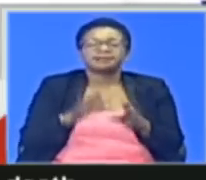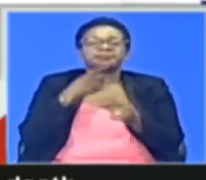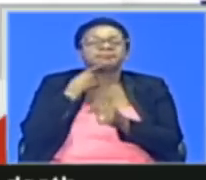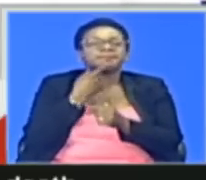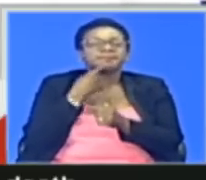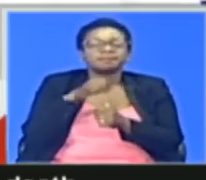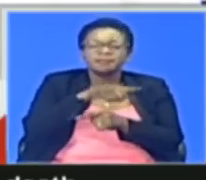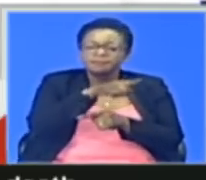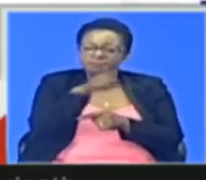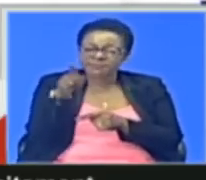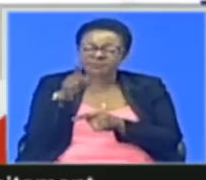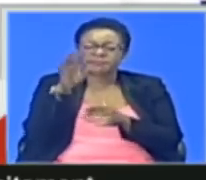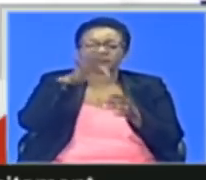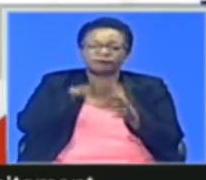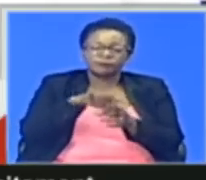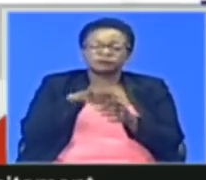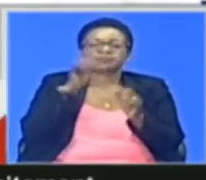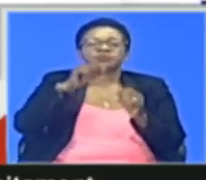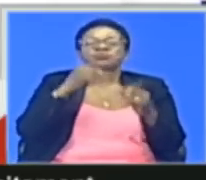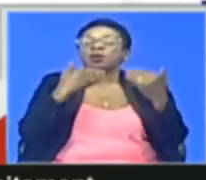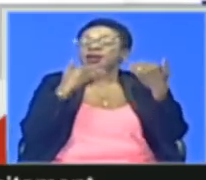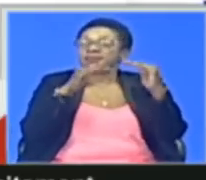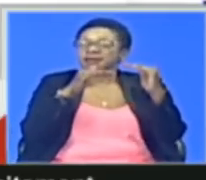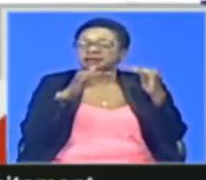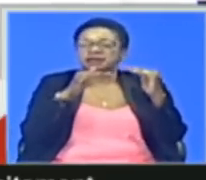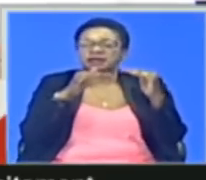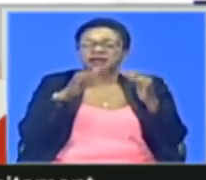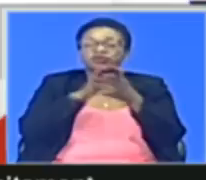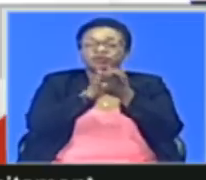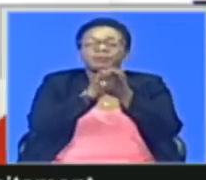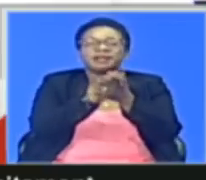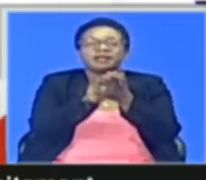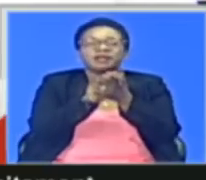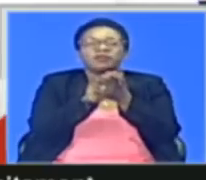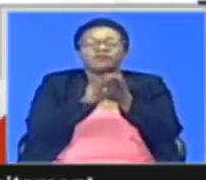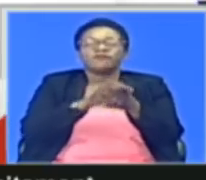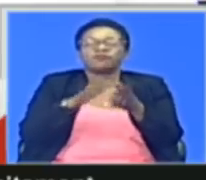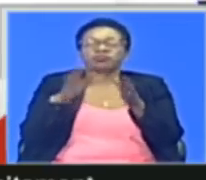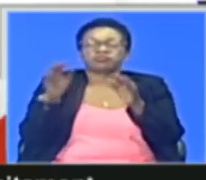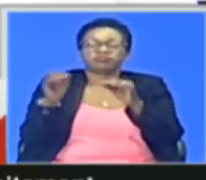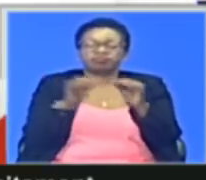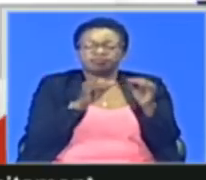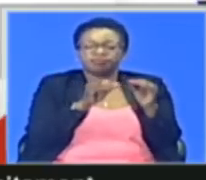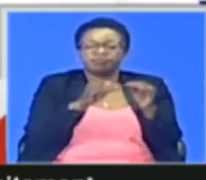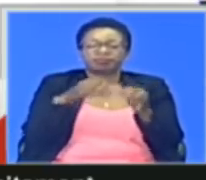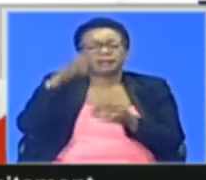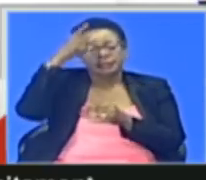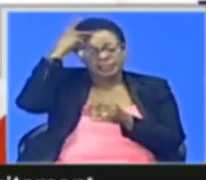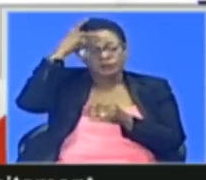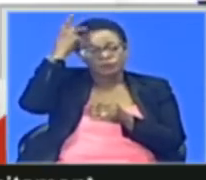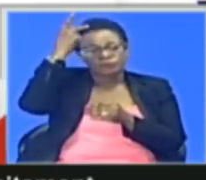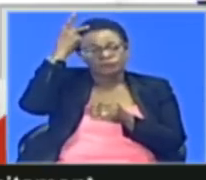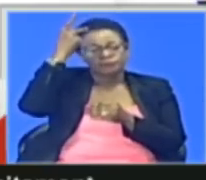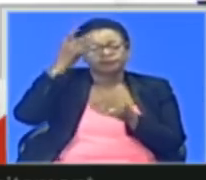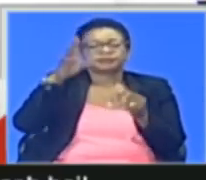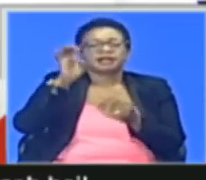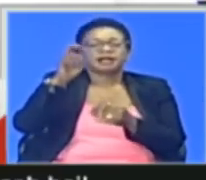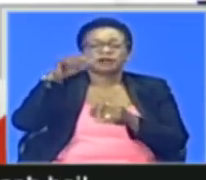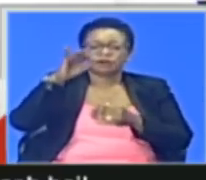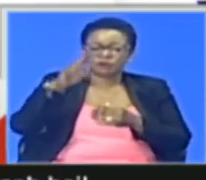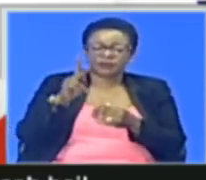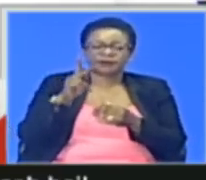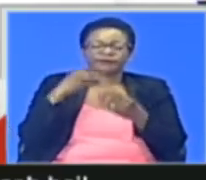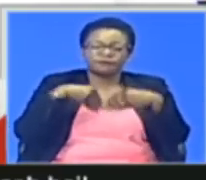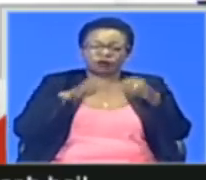Peter Kenneth could limit Jubilee's chances of wresting the seat from NASA's Dr. Evans Kidero. Enock Sikolia trailed the